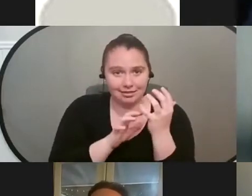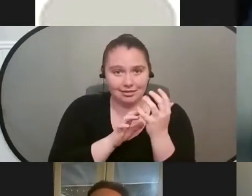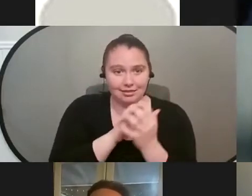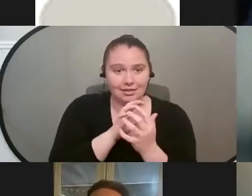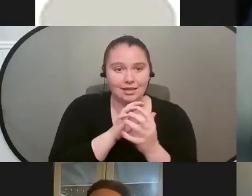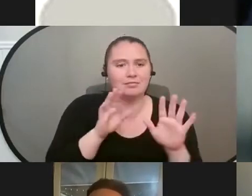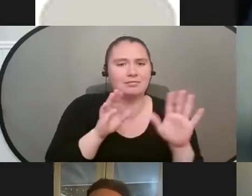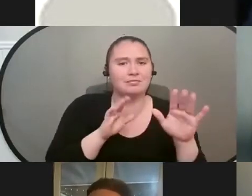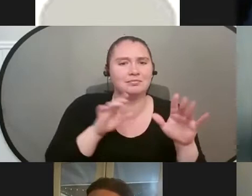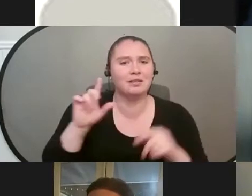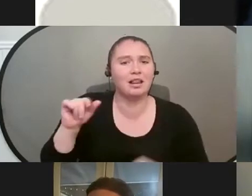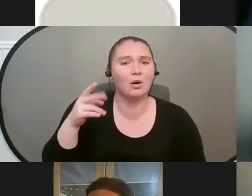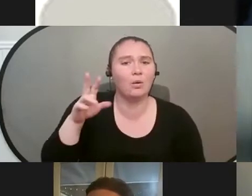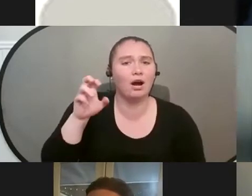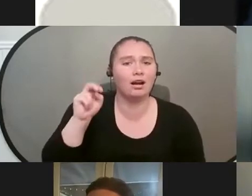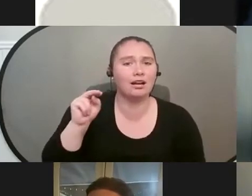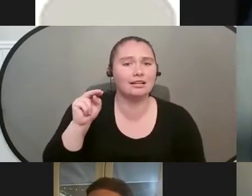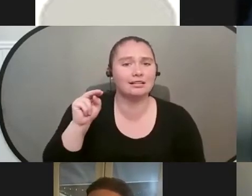Laquan.